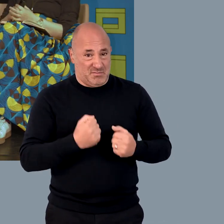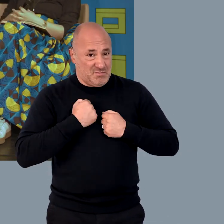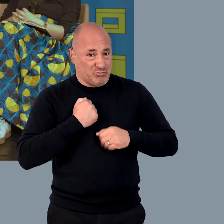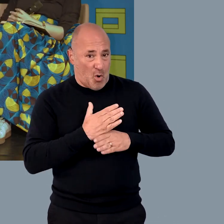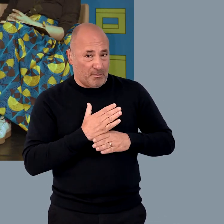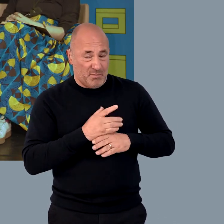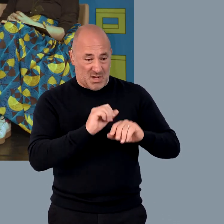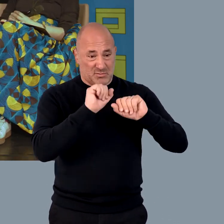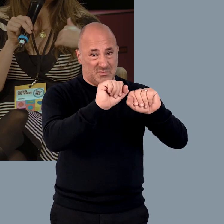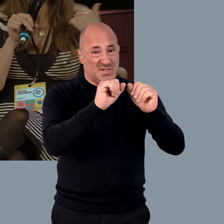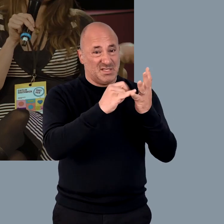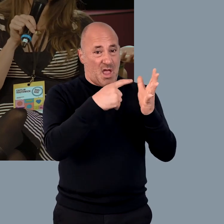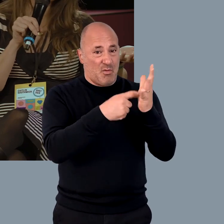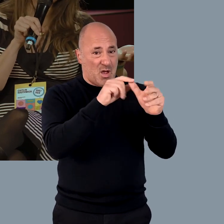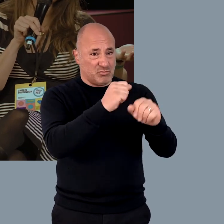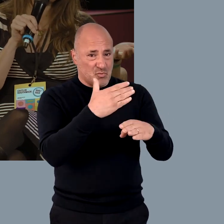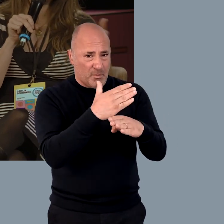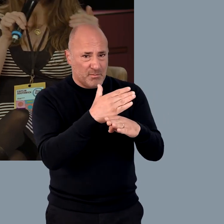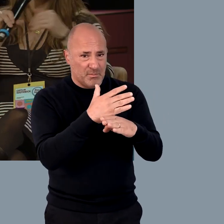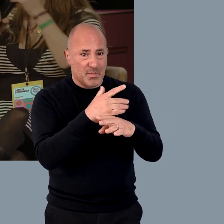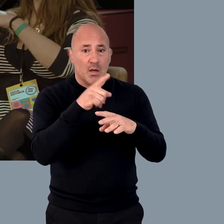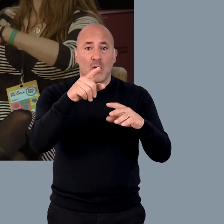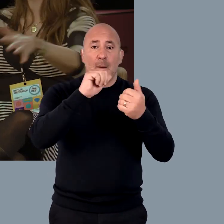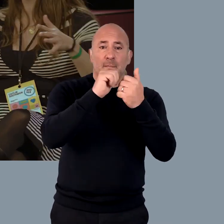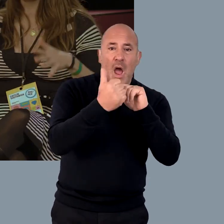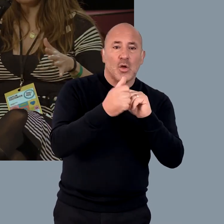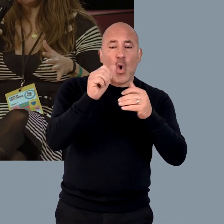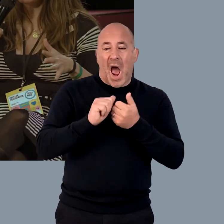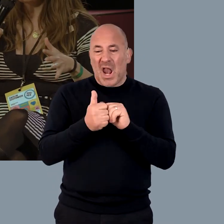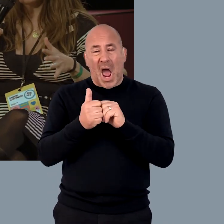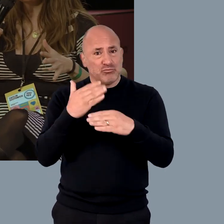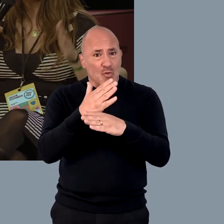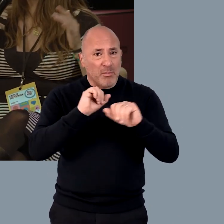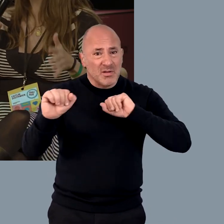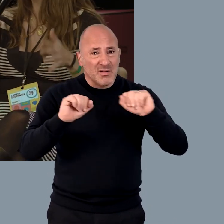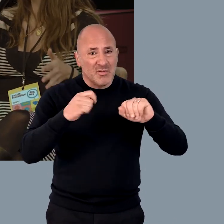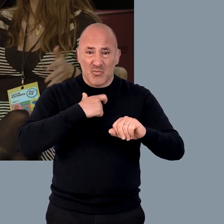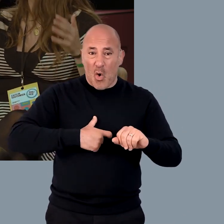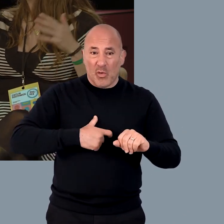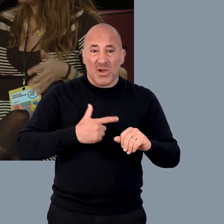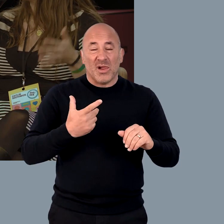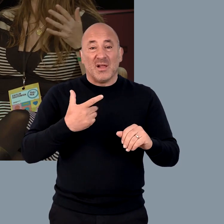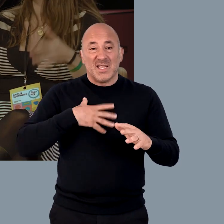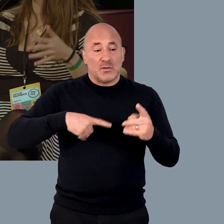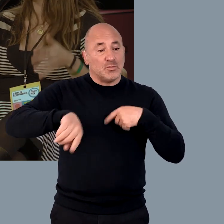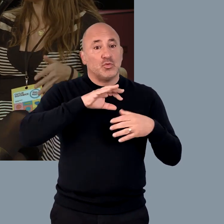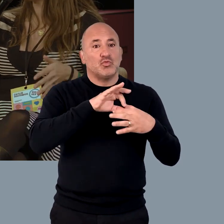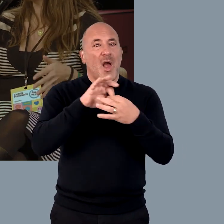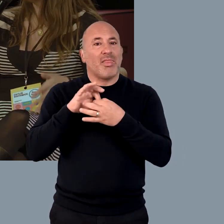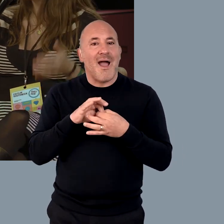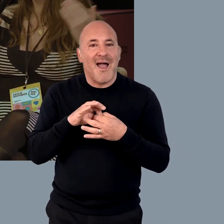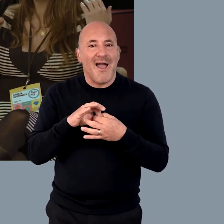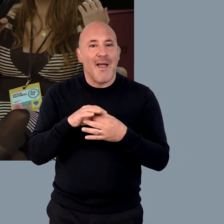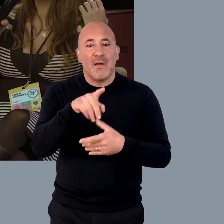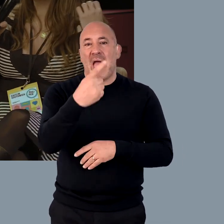That is my job, that is Sara's job, that is all of your partners and your allies' job. This is something that we have to do